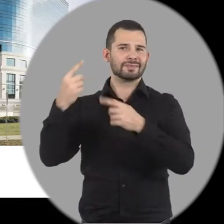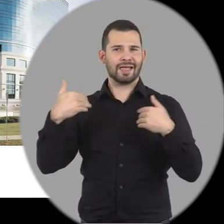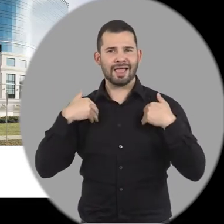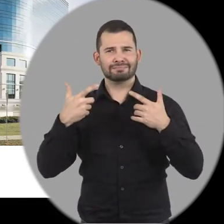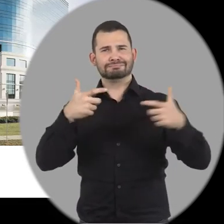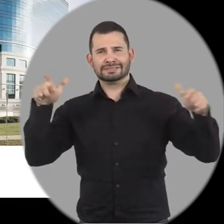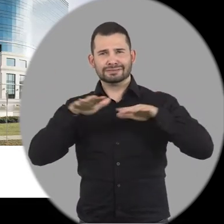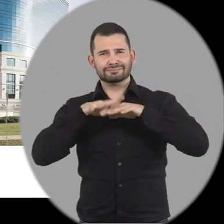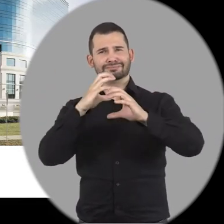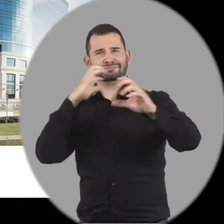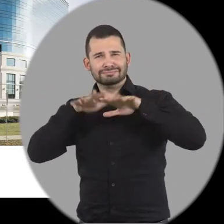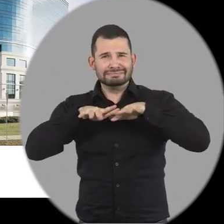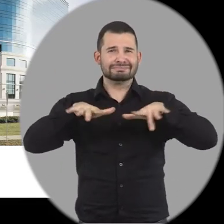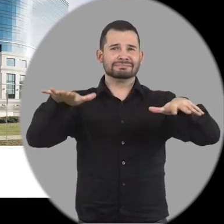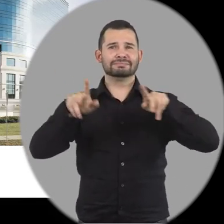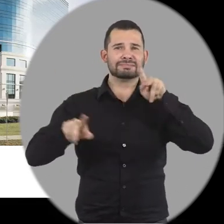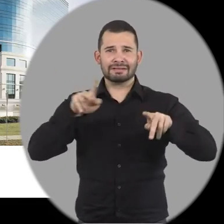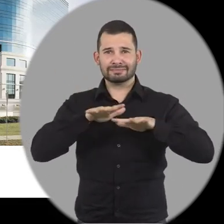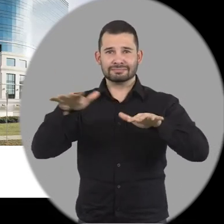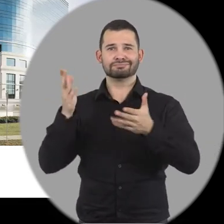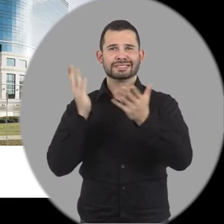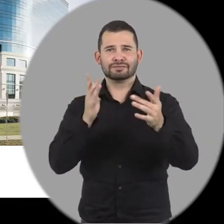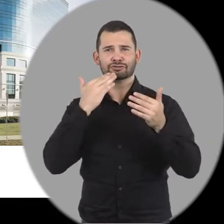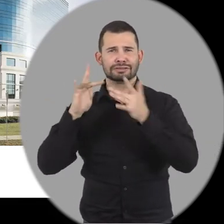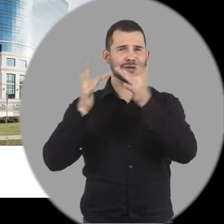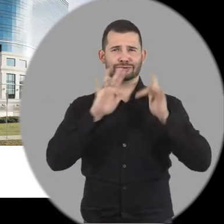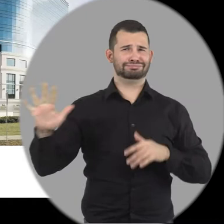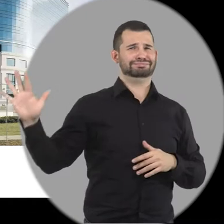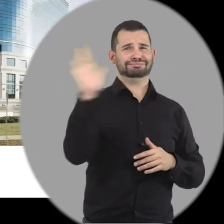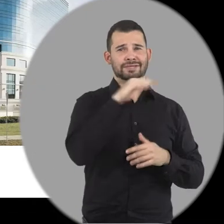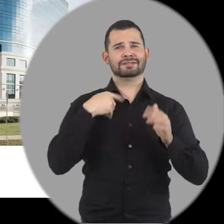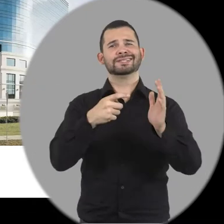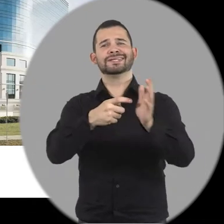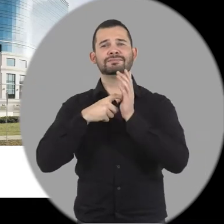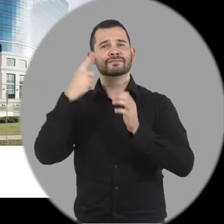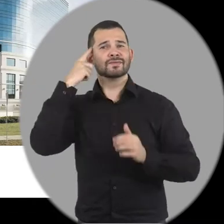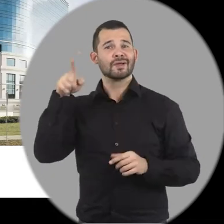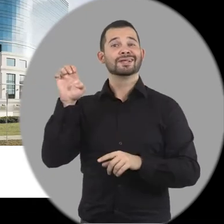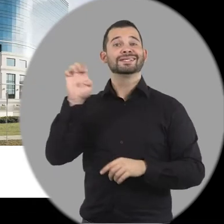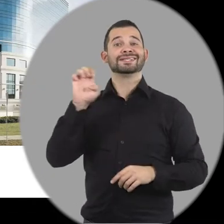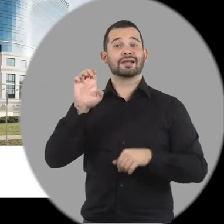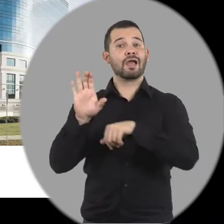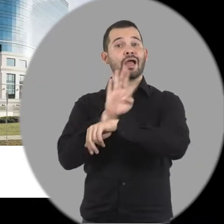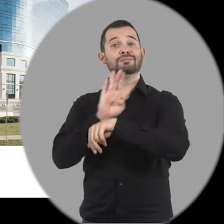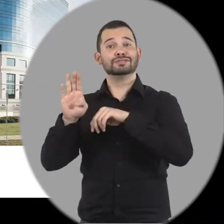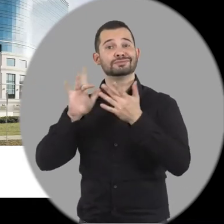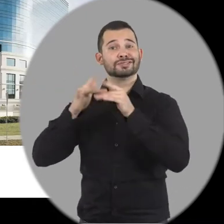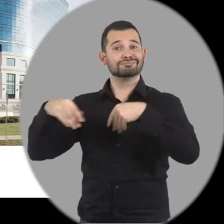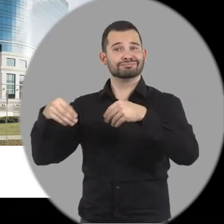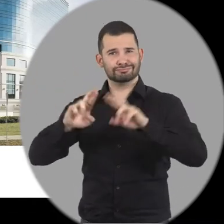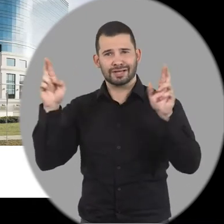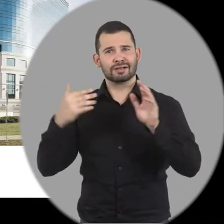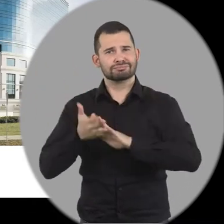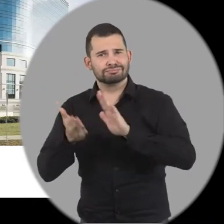expansive network, we've been very well positioned to address the growing demand of the e-commerce business. We have a dual mandate to operate a postal service